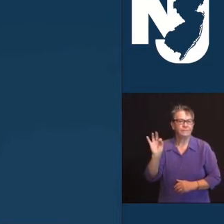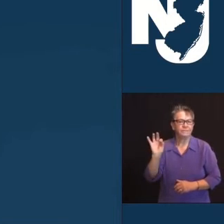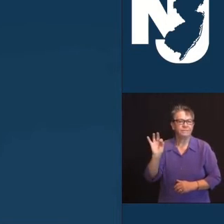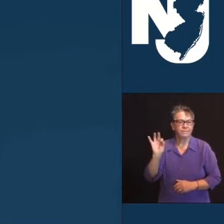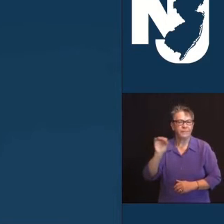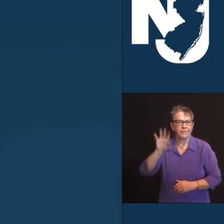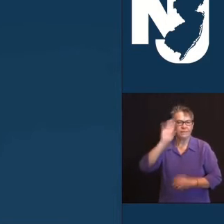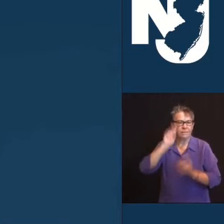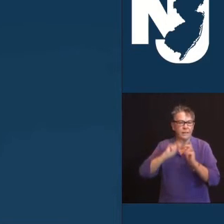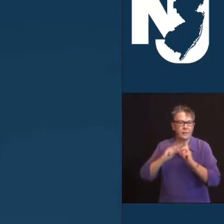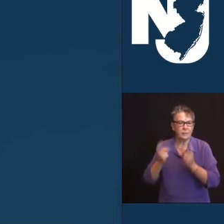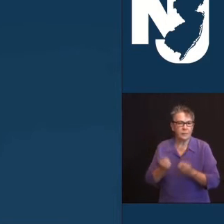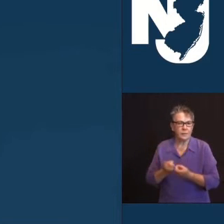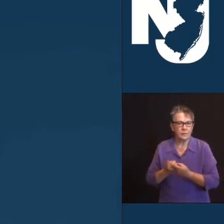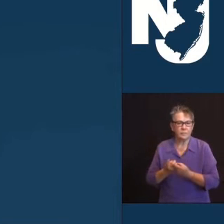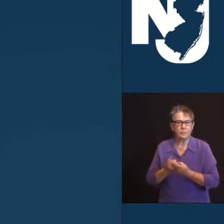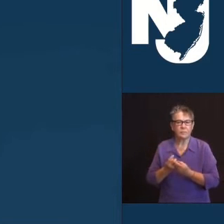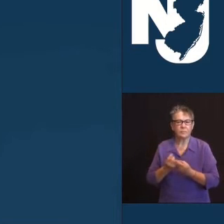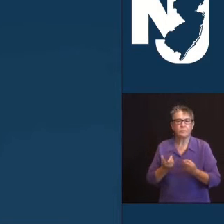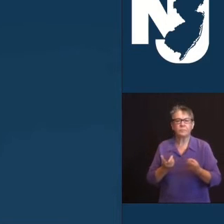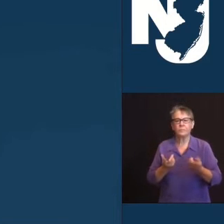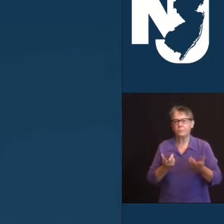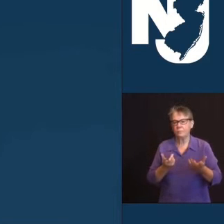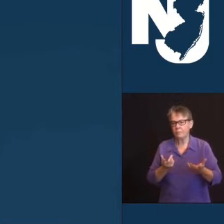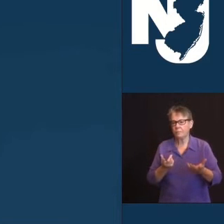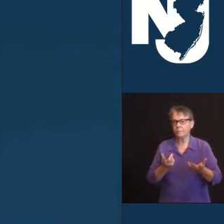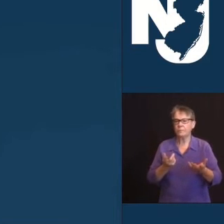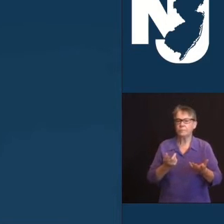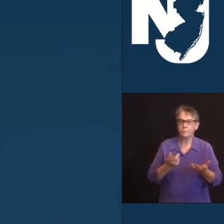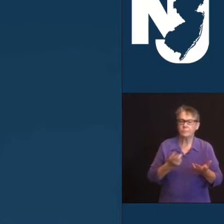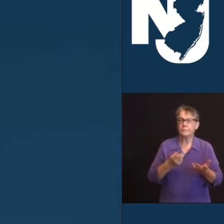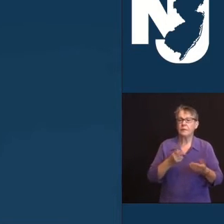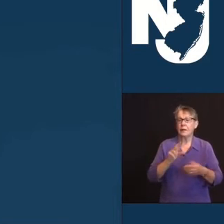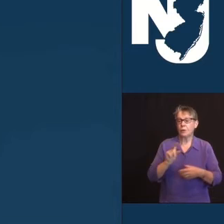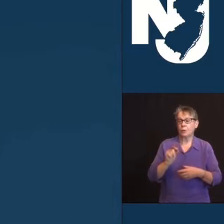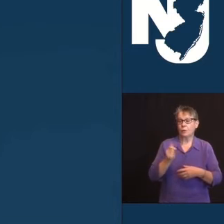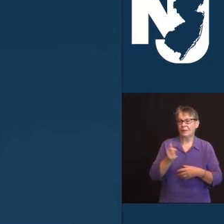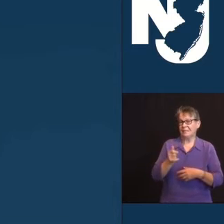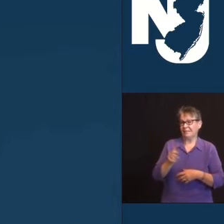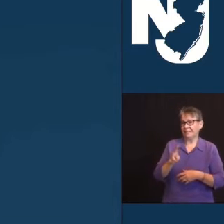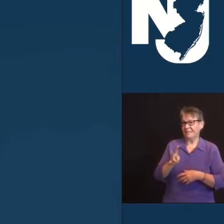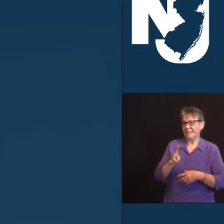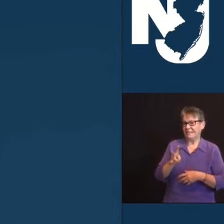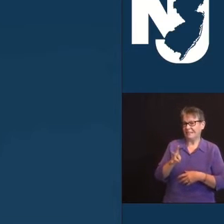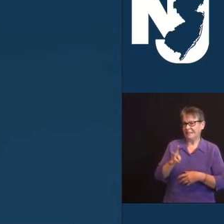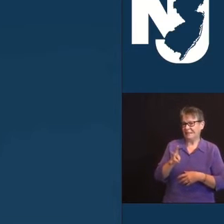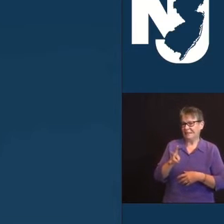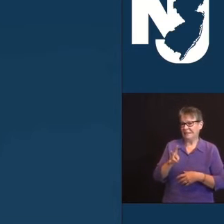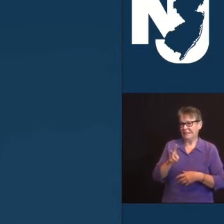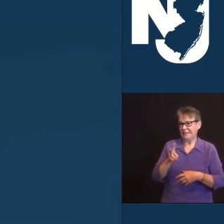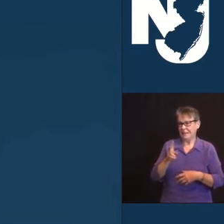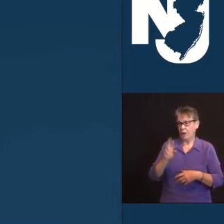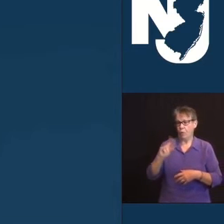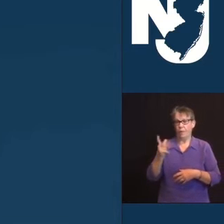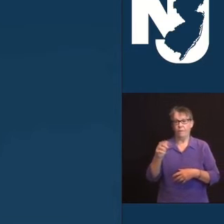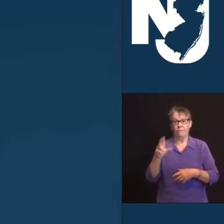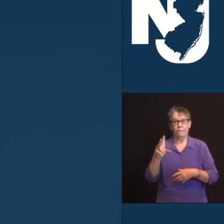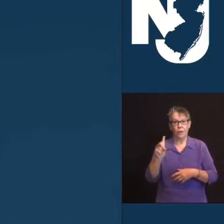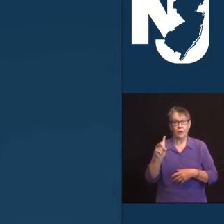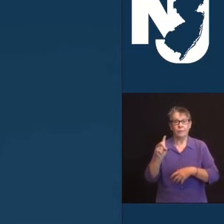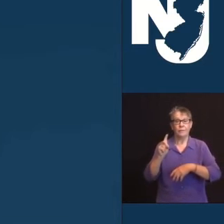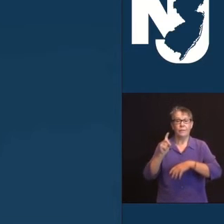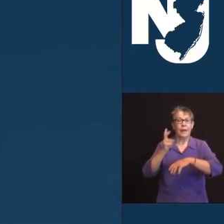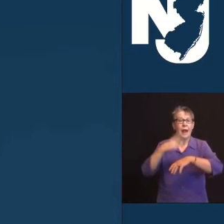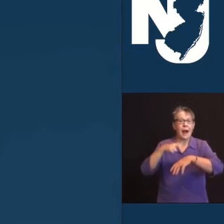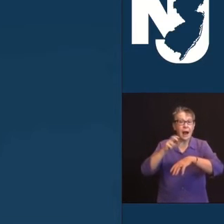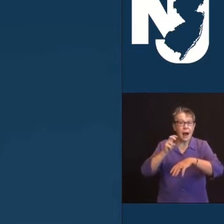that 30 years later in 2017, the Rutherford Irish American Association, Pat, make sure you're paying